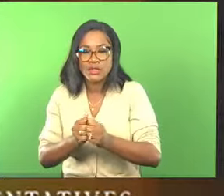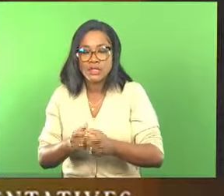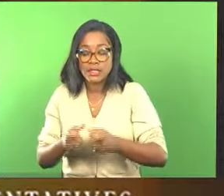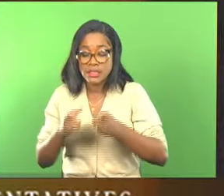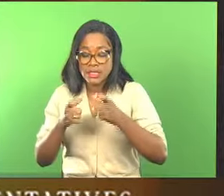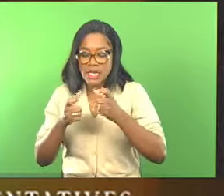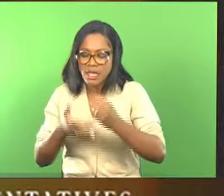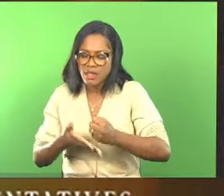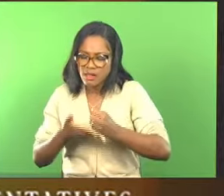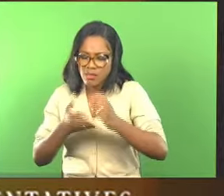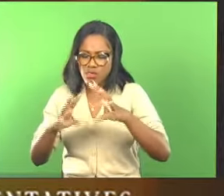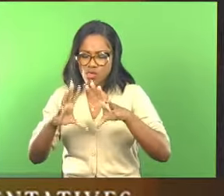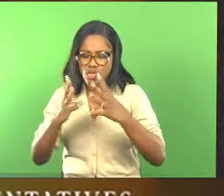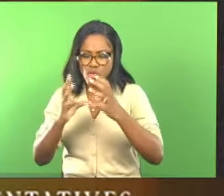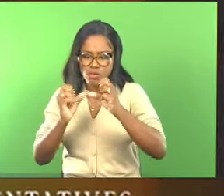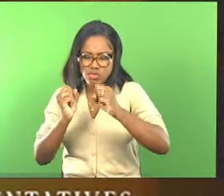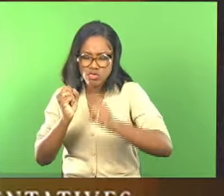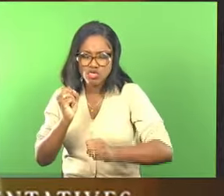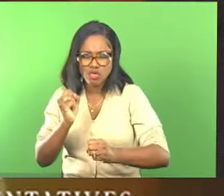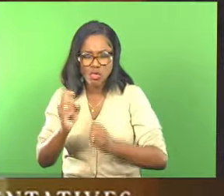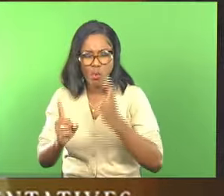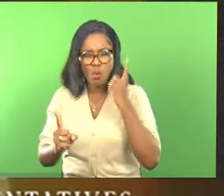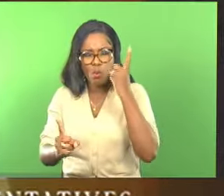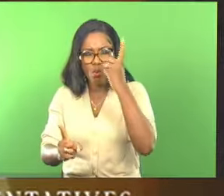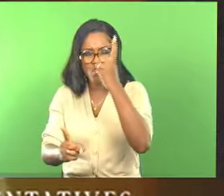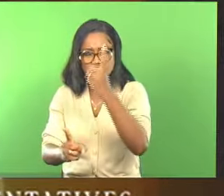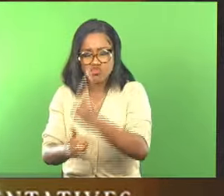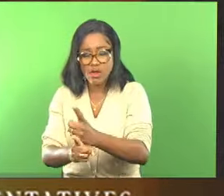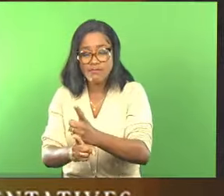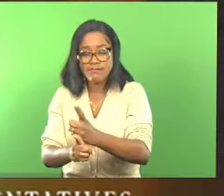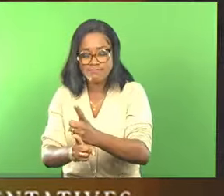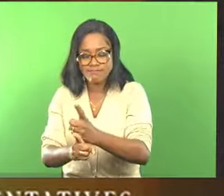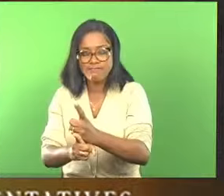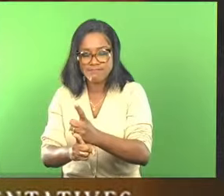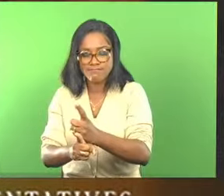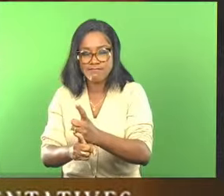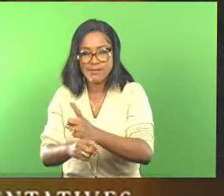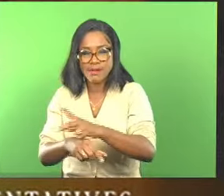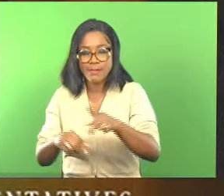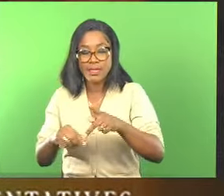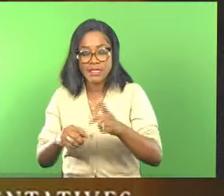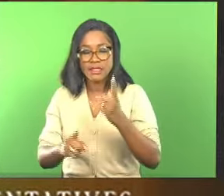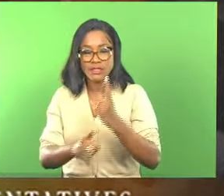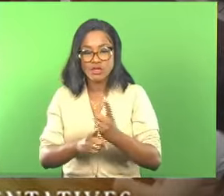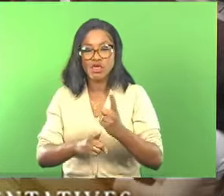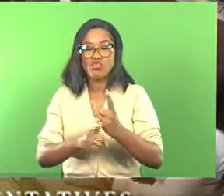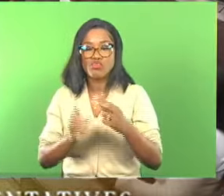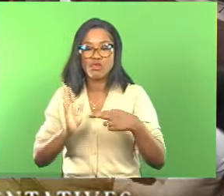South its rightful seat at the right table.